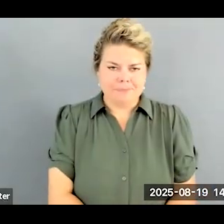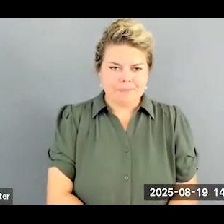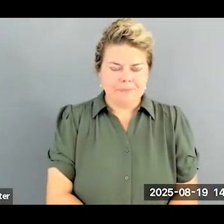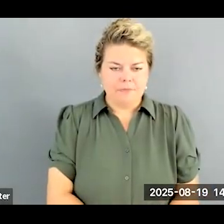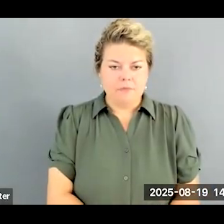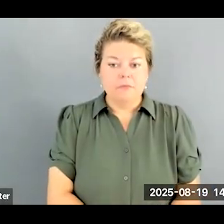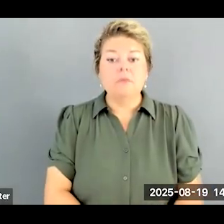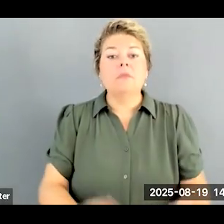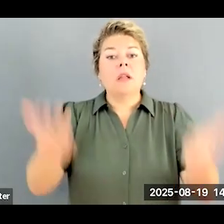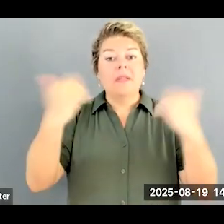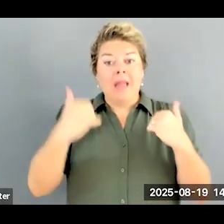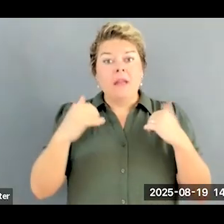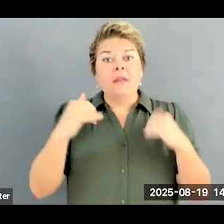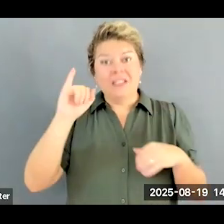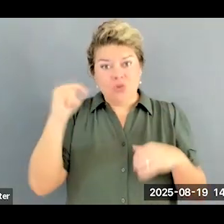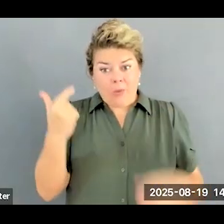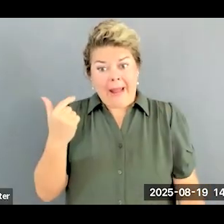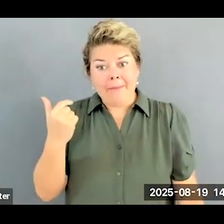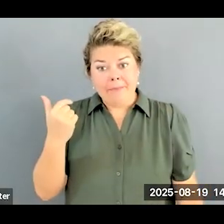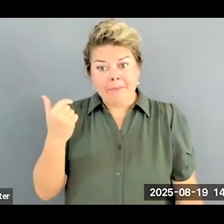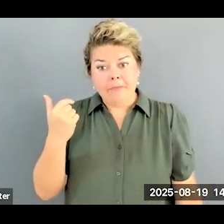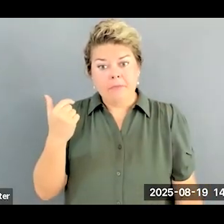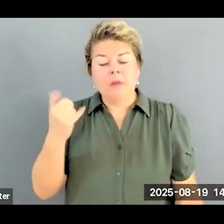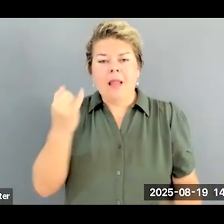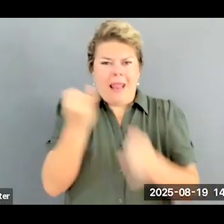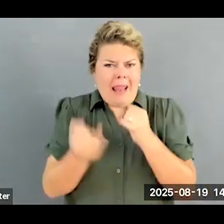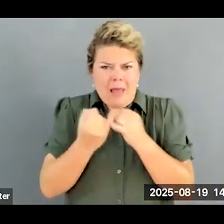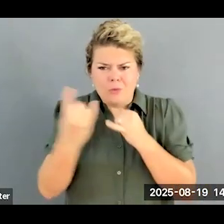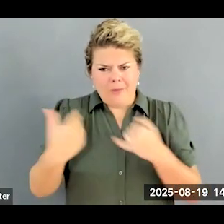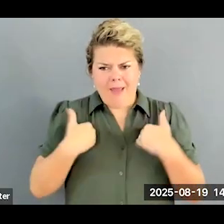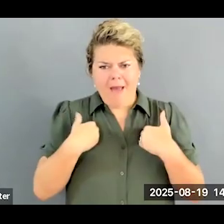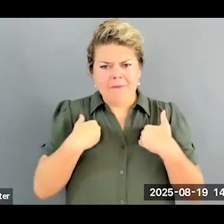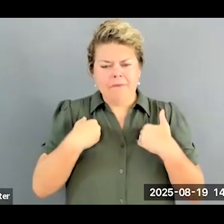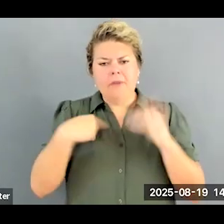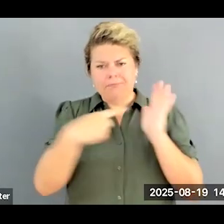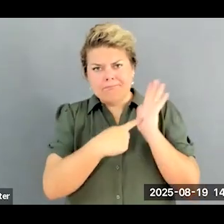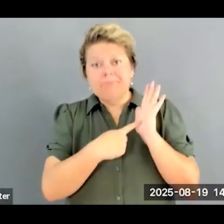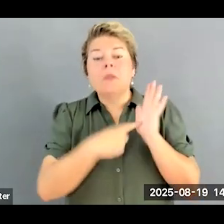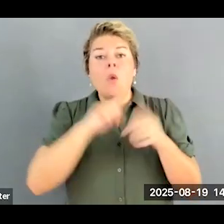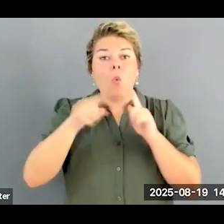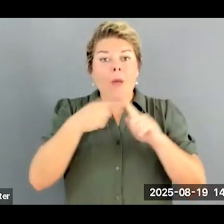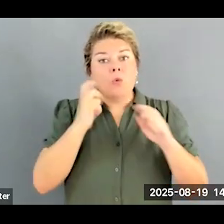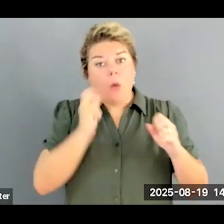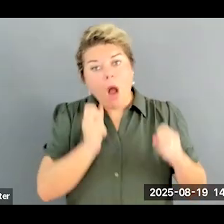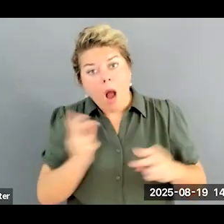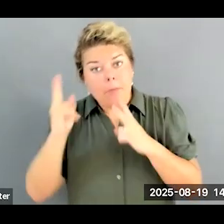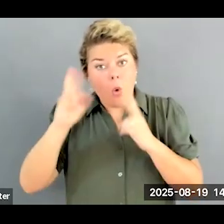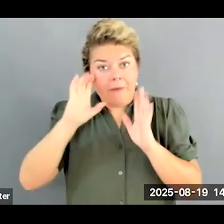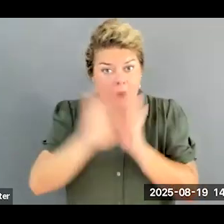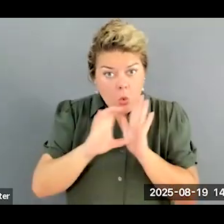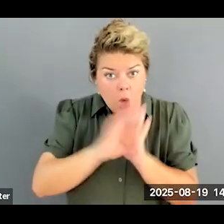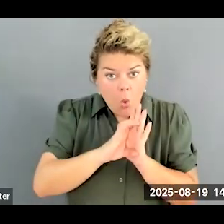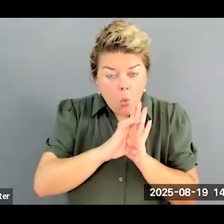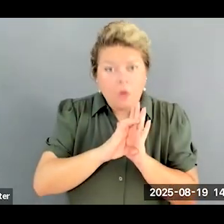And then Instagram is our last one that we have in this section. And when you are uploading an existing photo, you